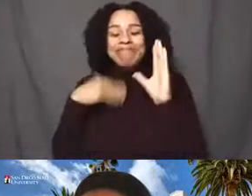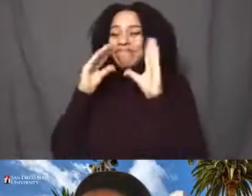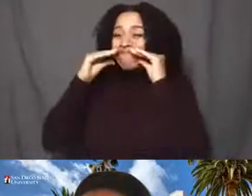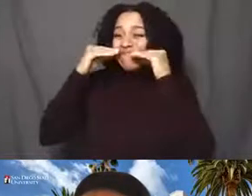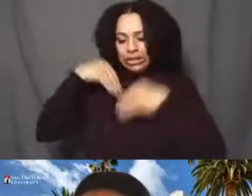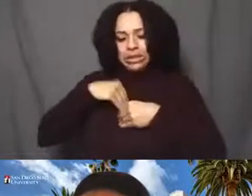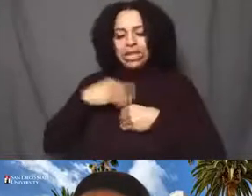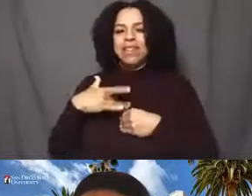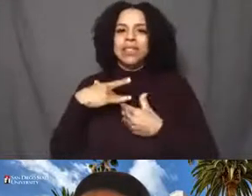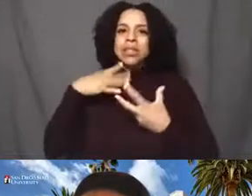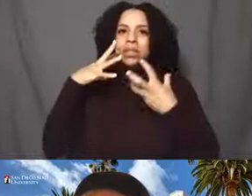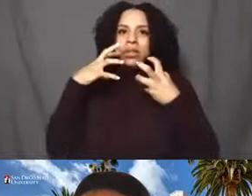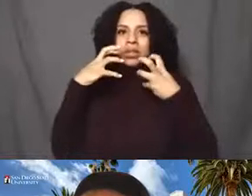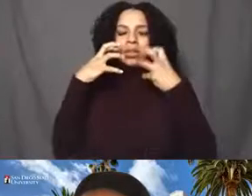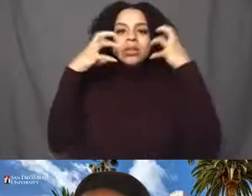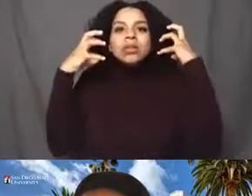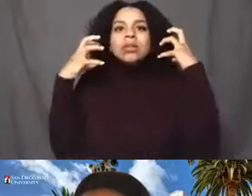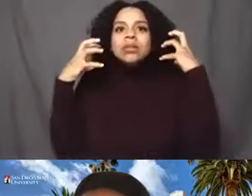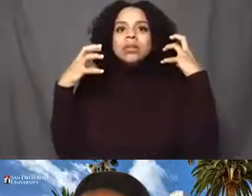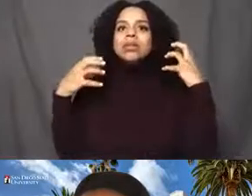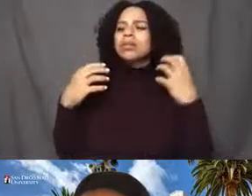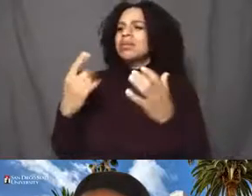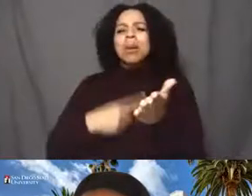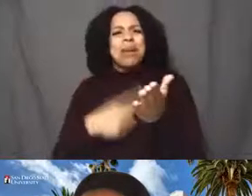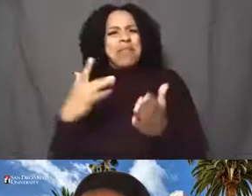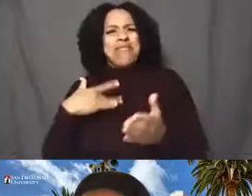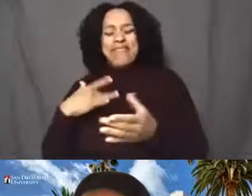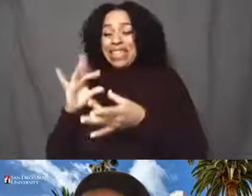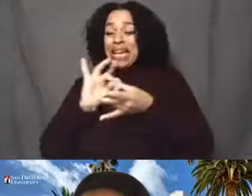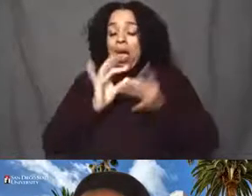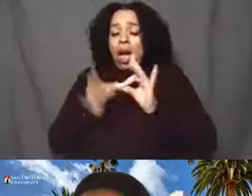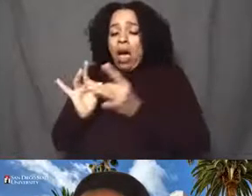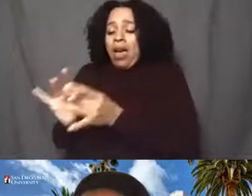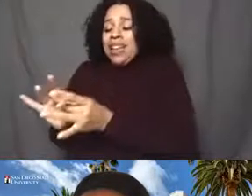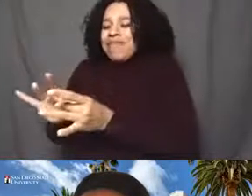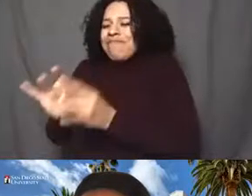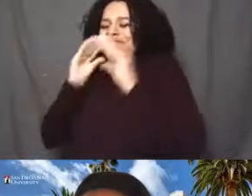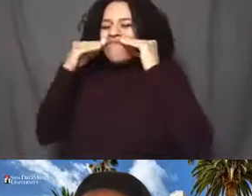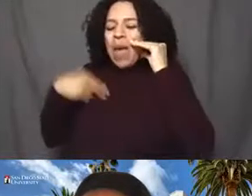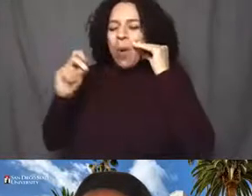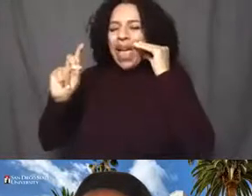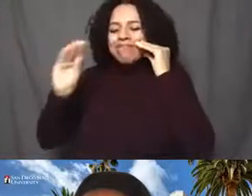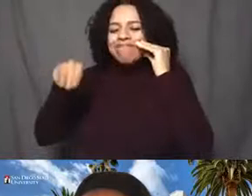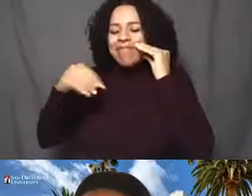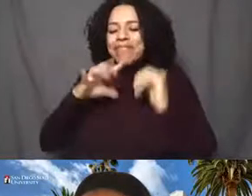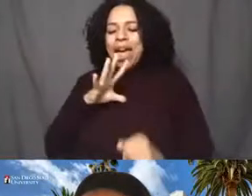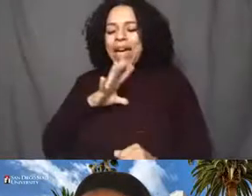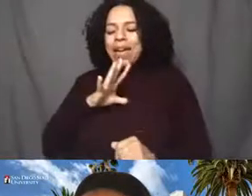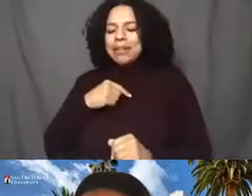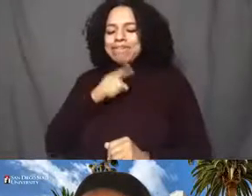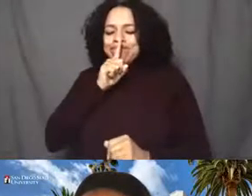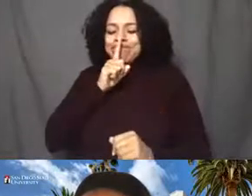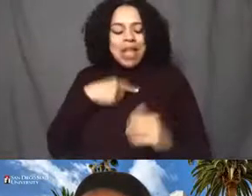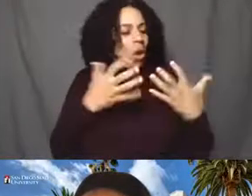But sometimes there's a help me chained to the ankle of an I'm doing okay. Sometimes I'm fine is the quickest way to say I don't want to talk about it.